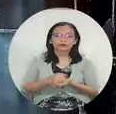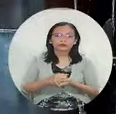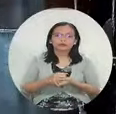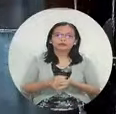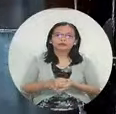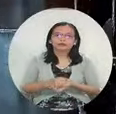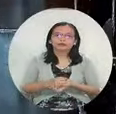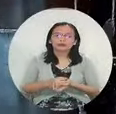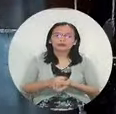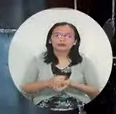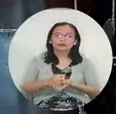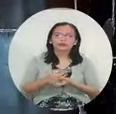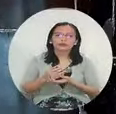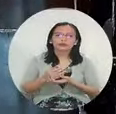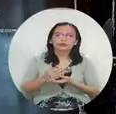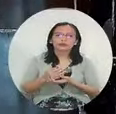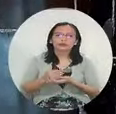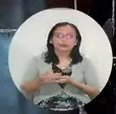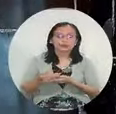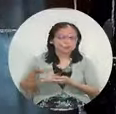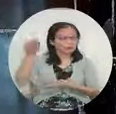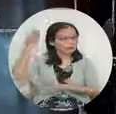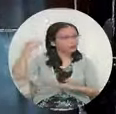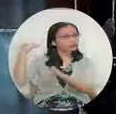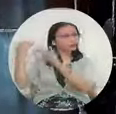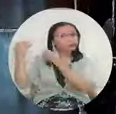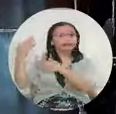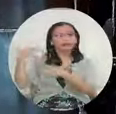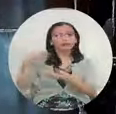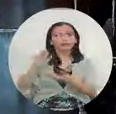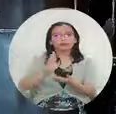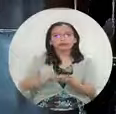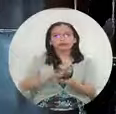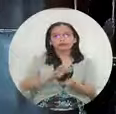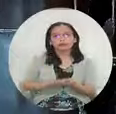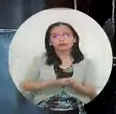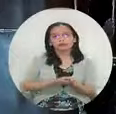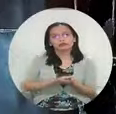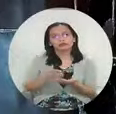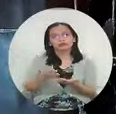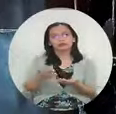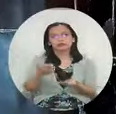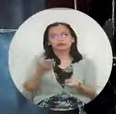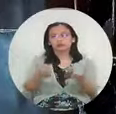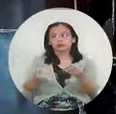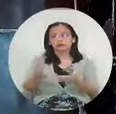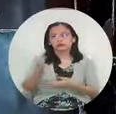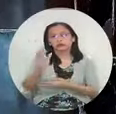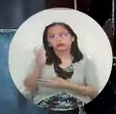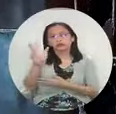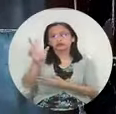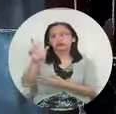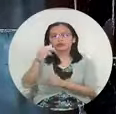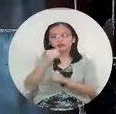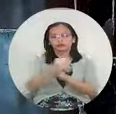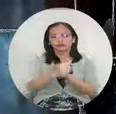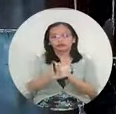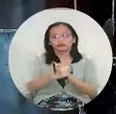was already probably about 53 years old. She's not a very young lady anymore, but she was still